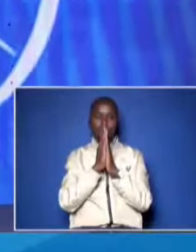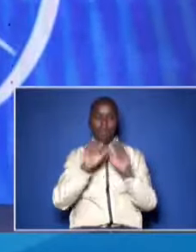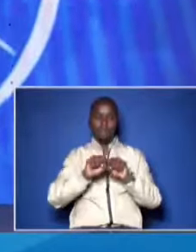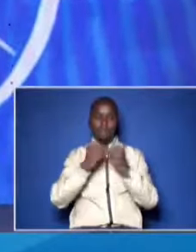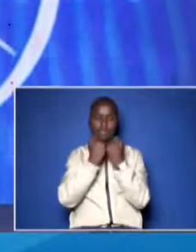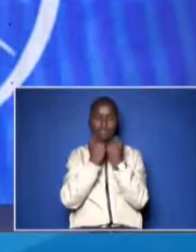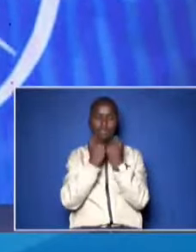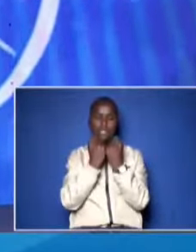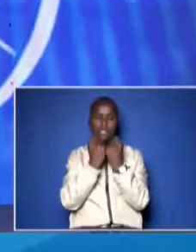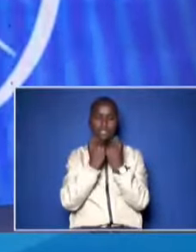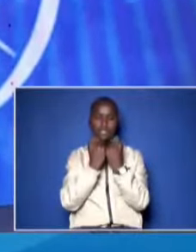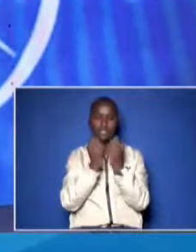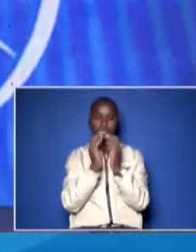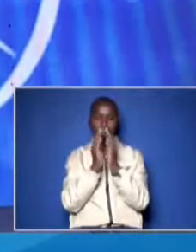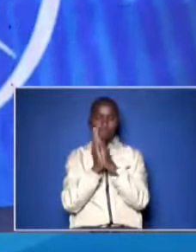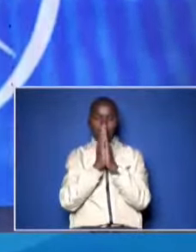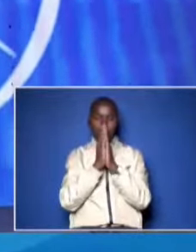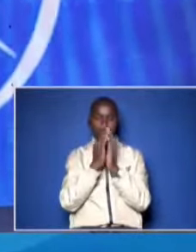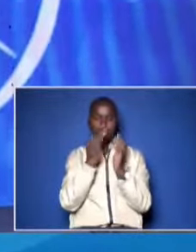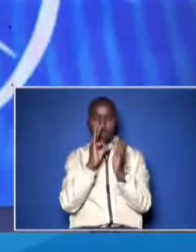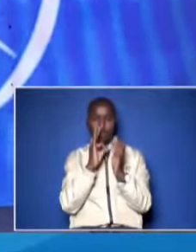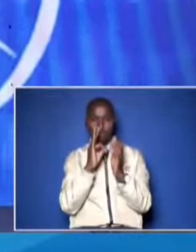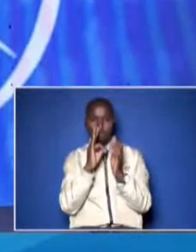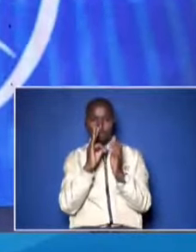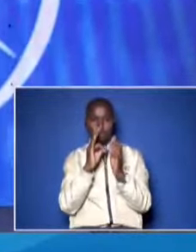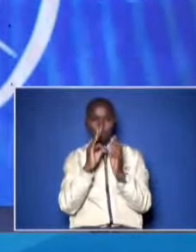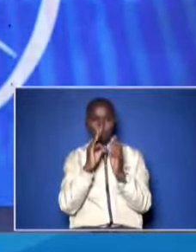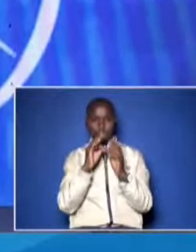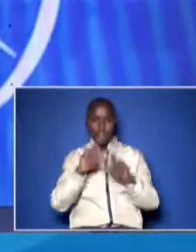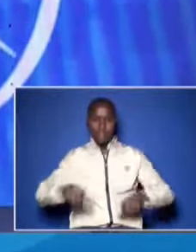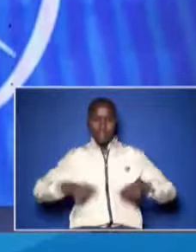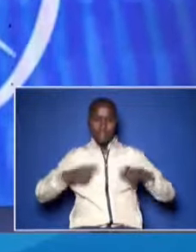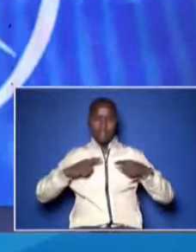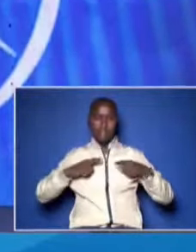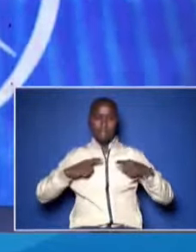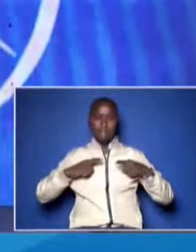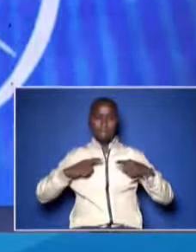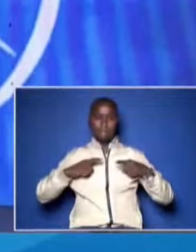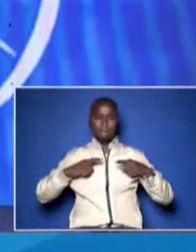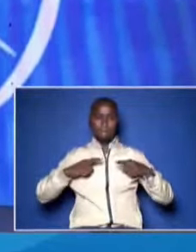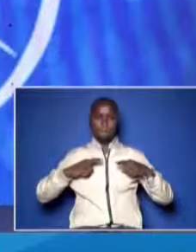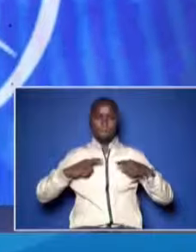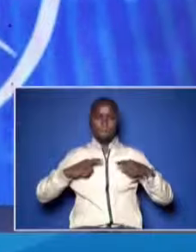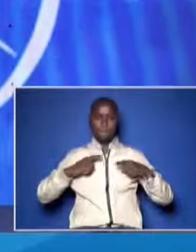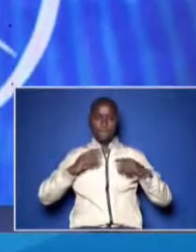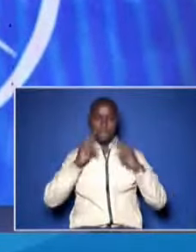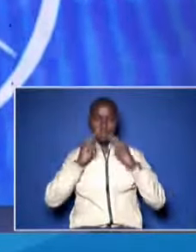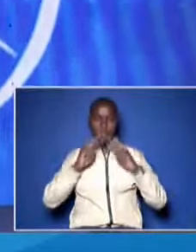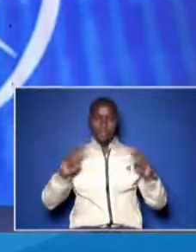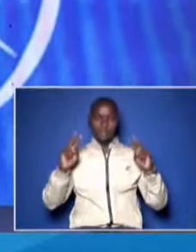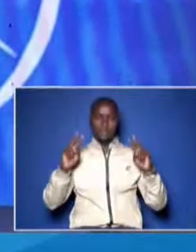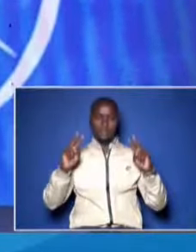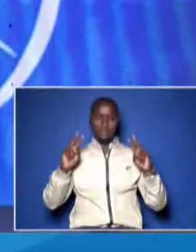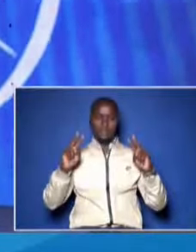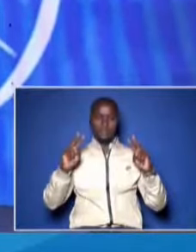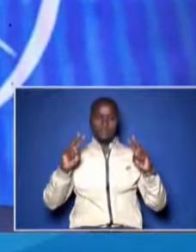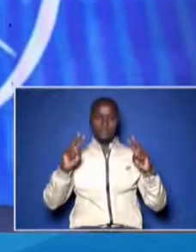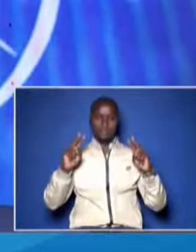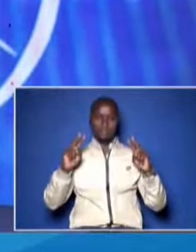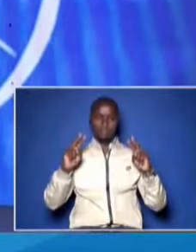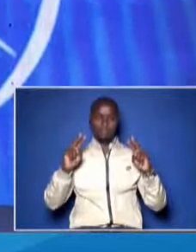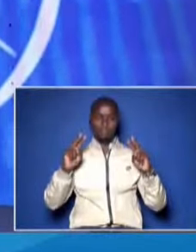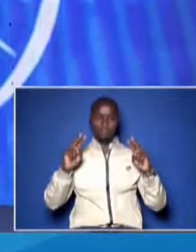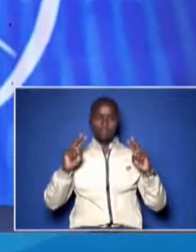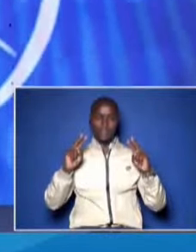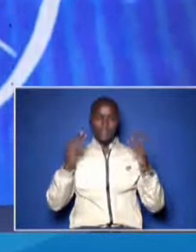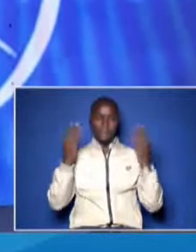our Redemption the story of Life of peace and